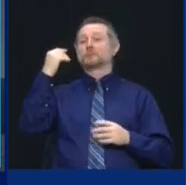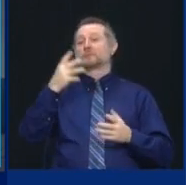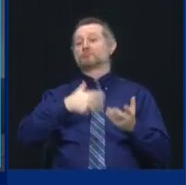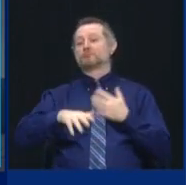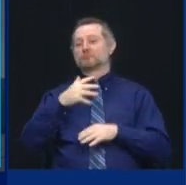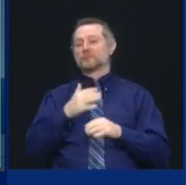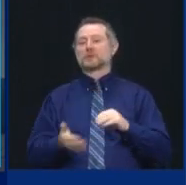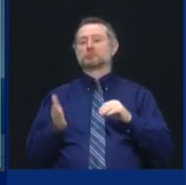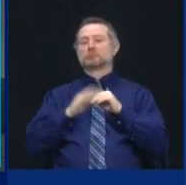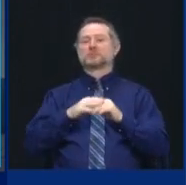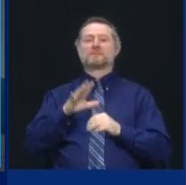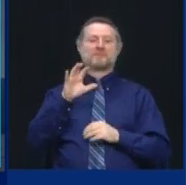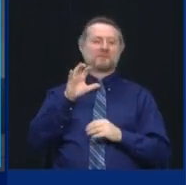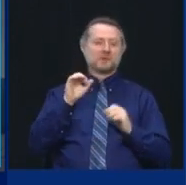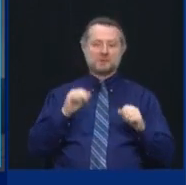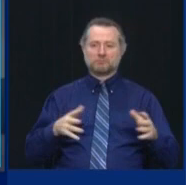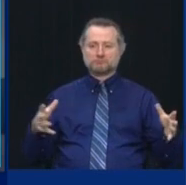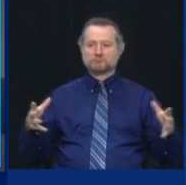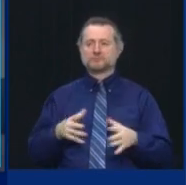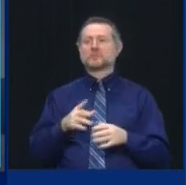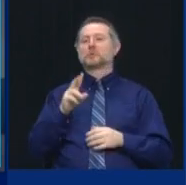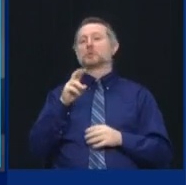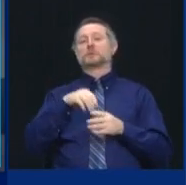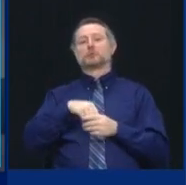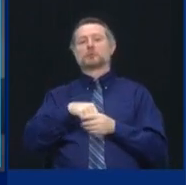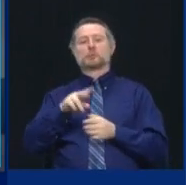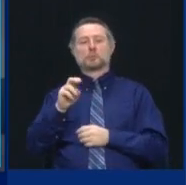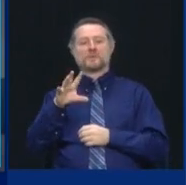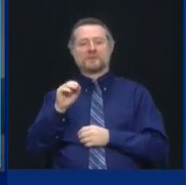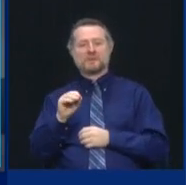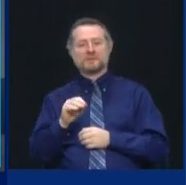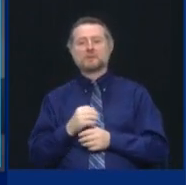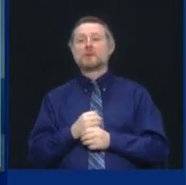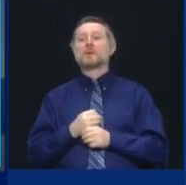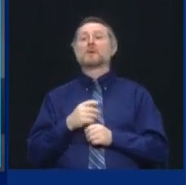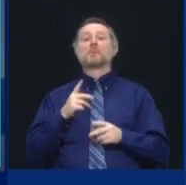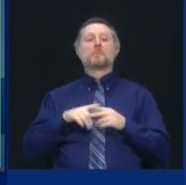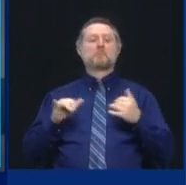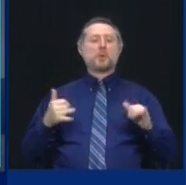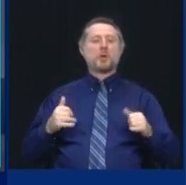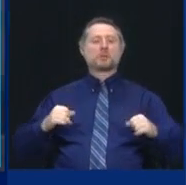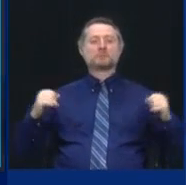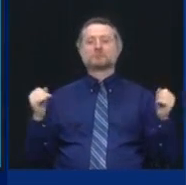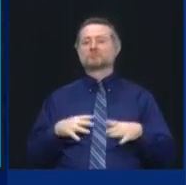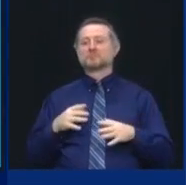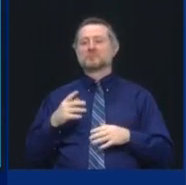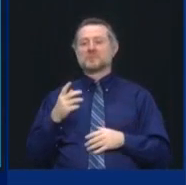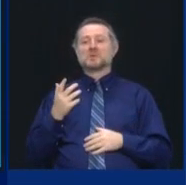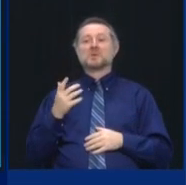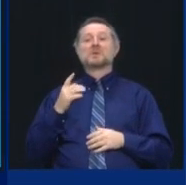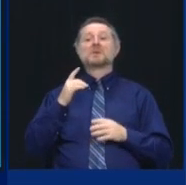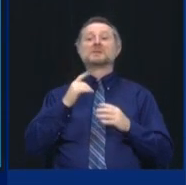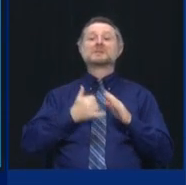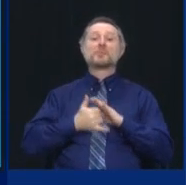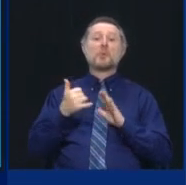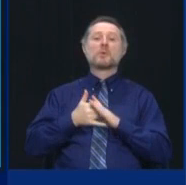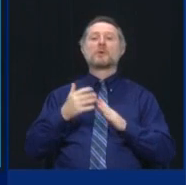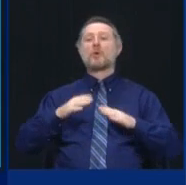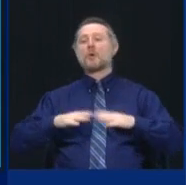to 500, indoor 250, indoor residential gathering to 50, 24-hour subway service has returned.